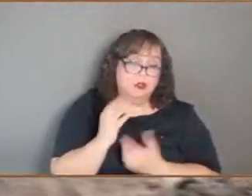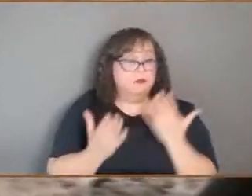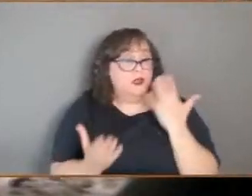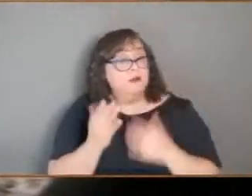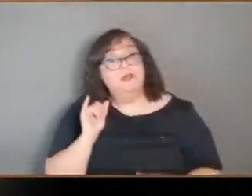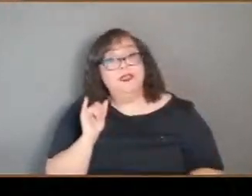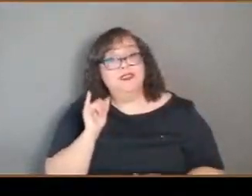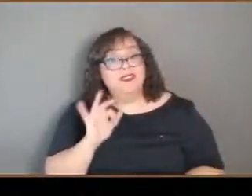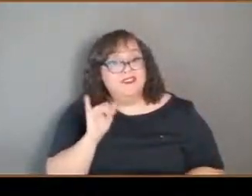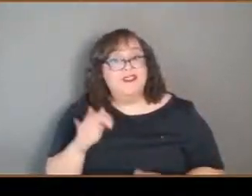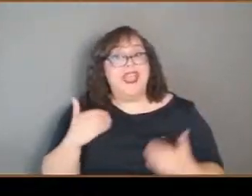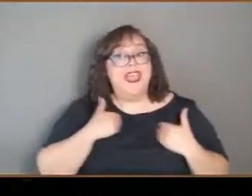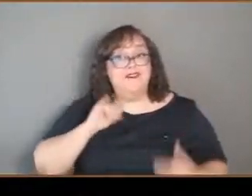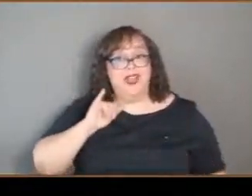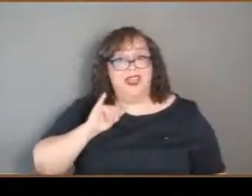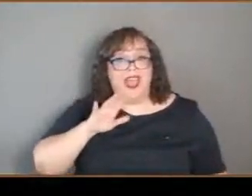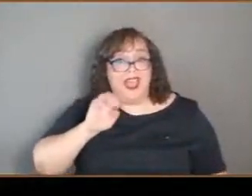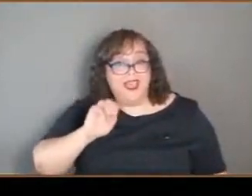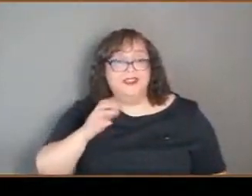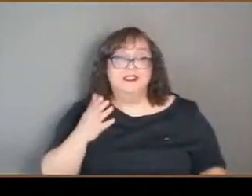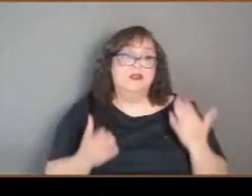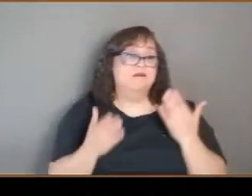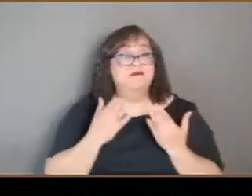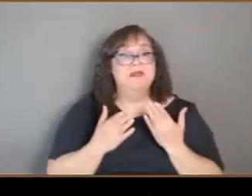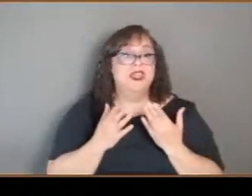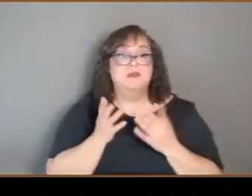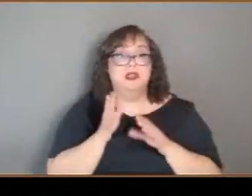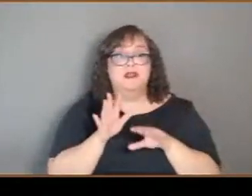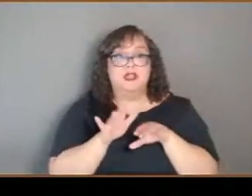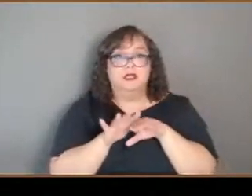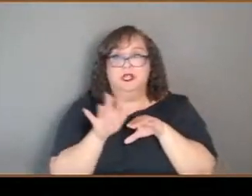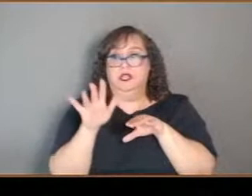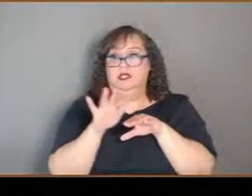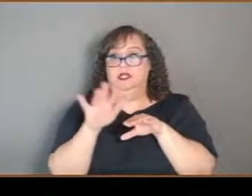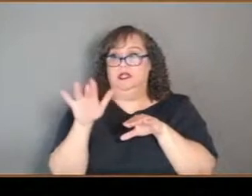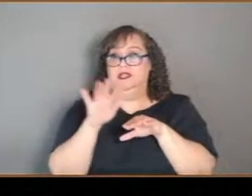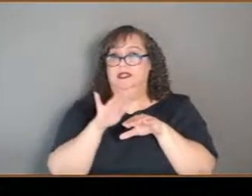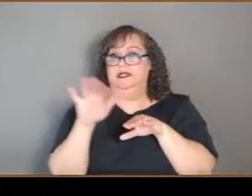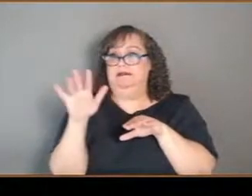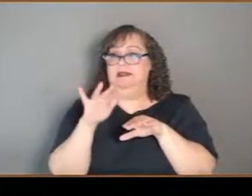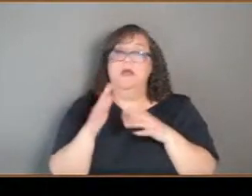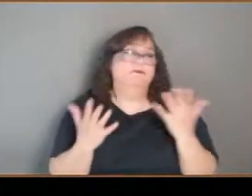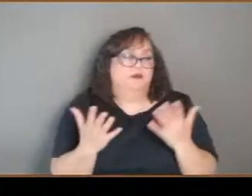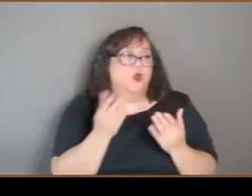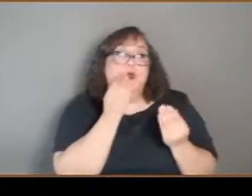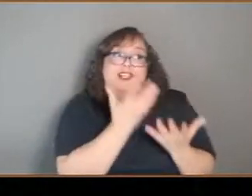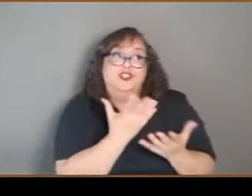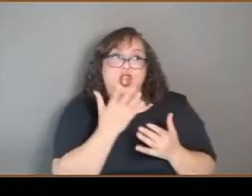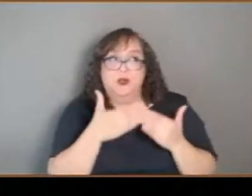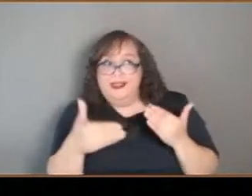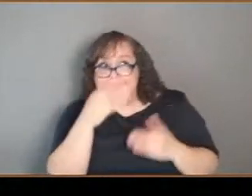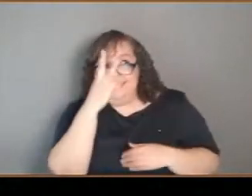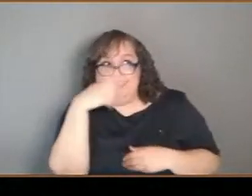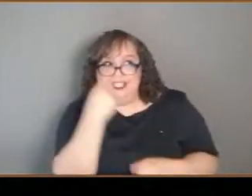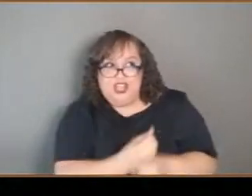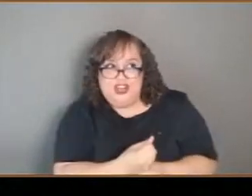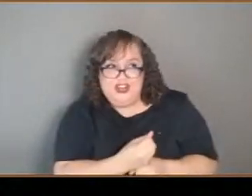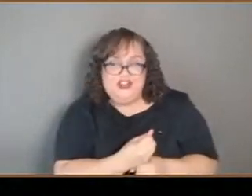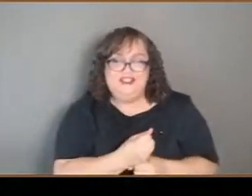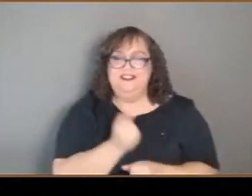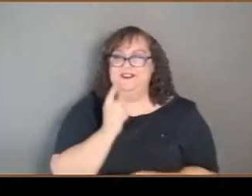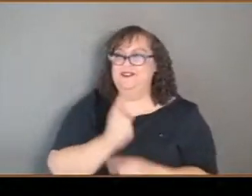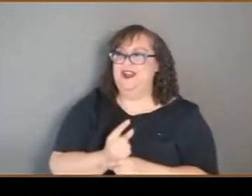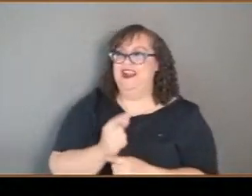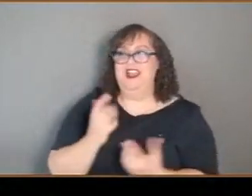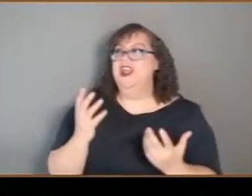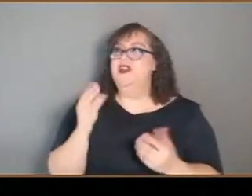is slowly sublimating away and being lost to space. So we'll find out. We'll let you know in 6 years. Okay, in 6 years, yes. Nobody asked me what I'm going to be doing in 6 years.